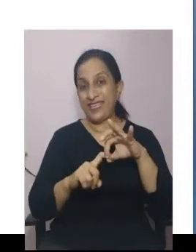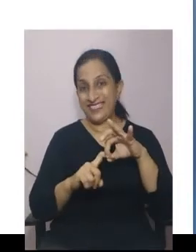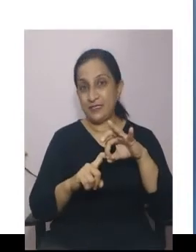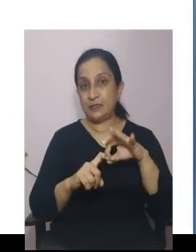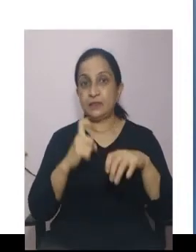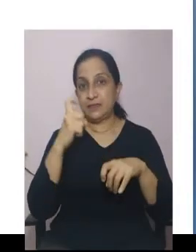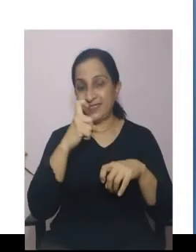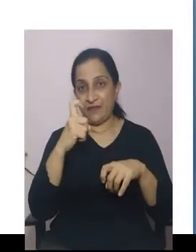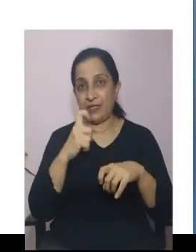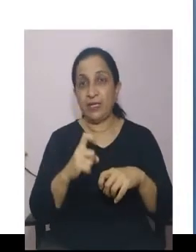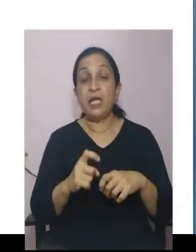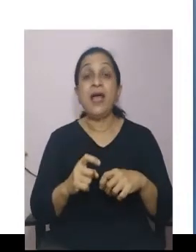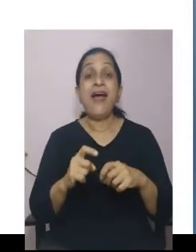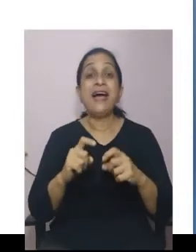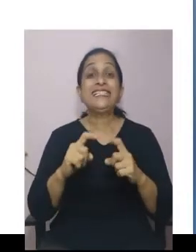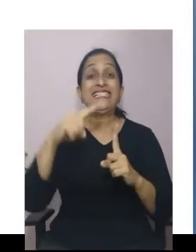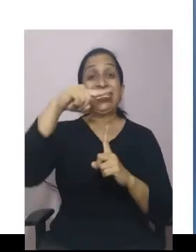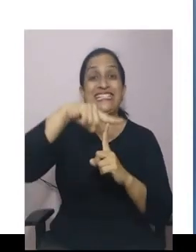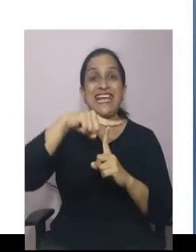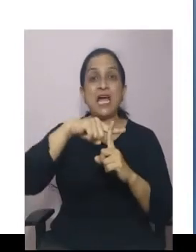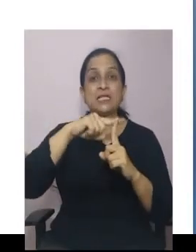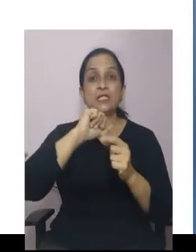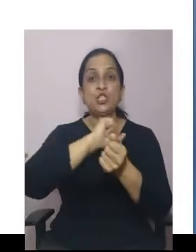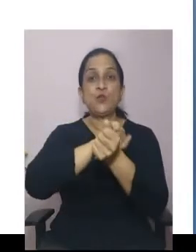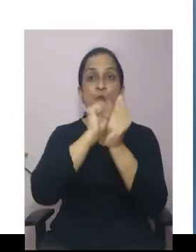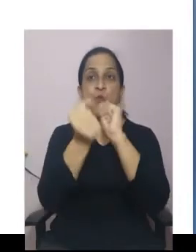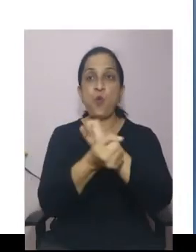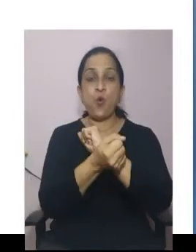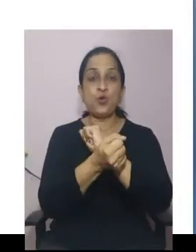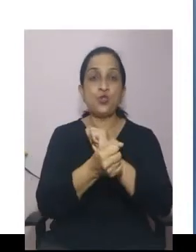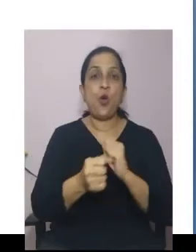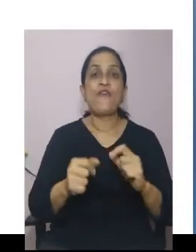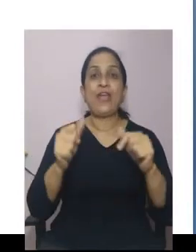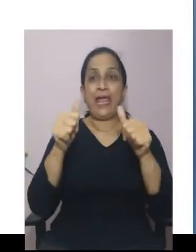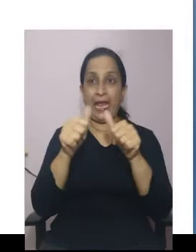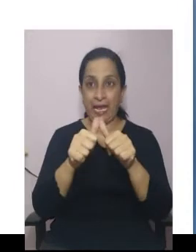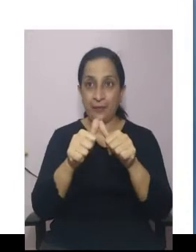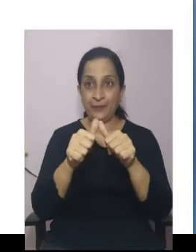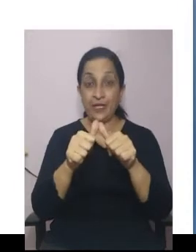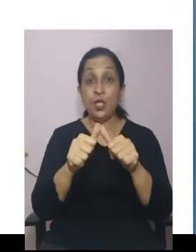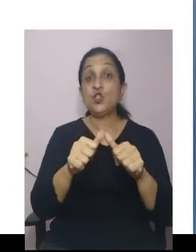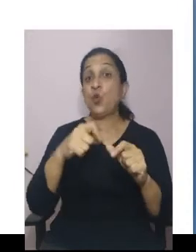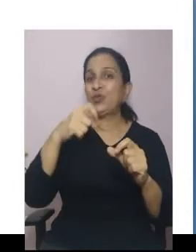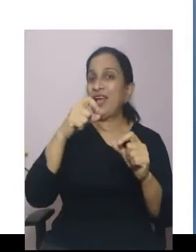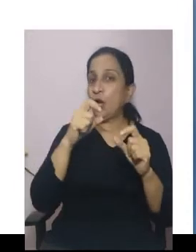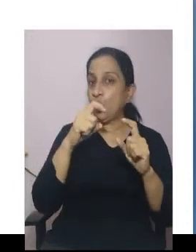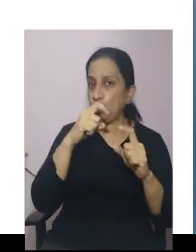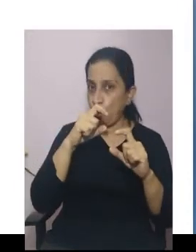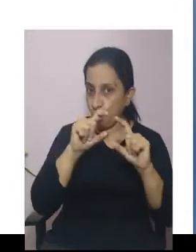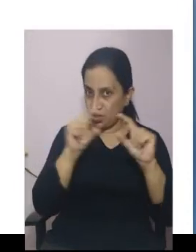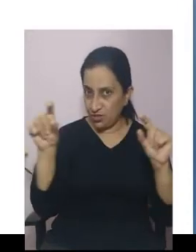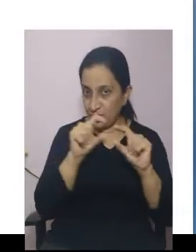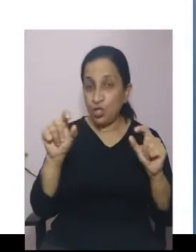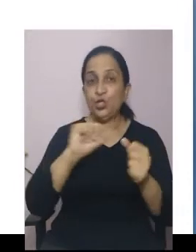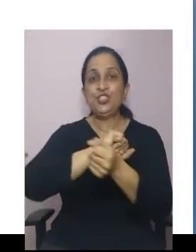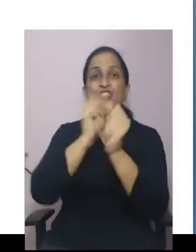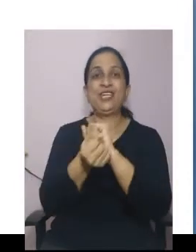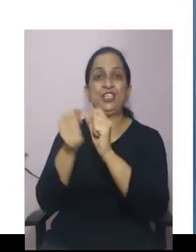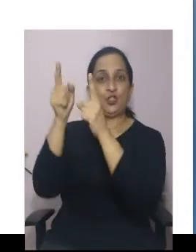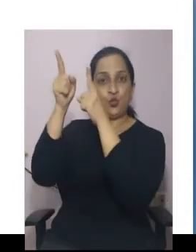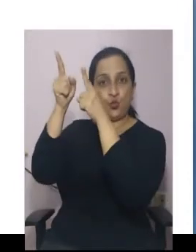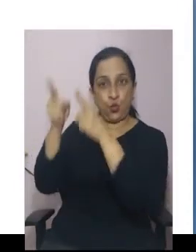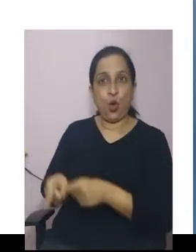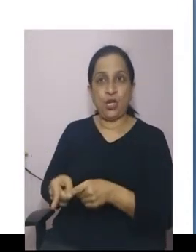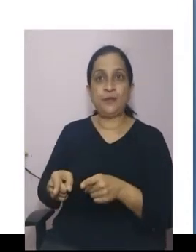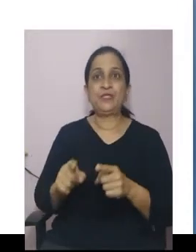Seventh, what is the transpose of A? Row becomes the column, right? So 0